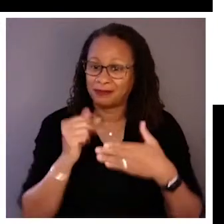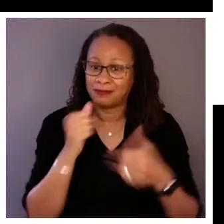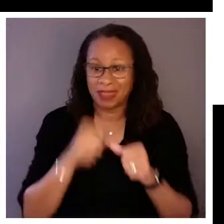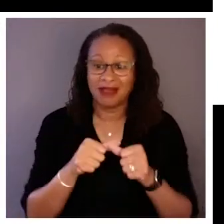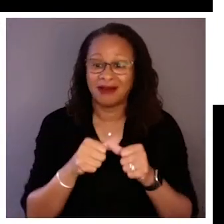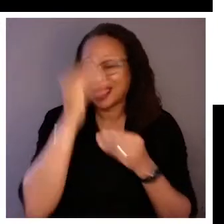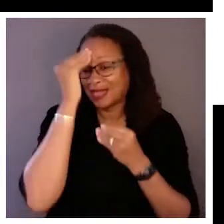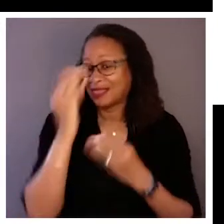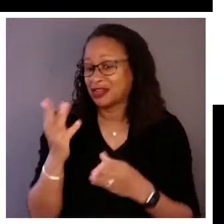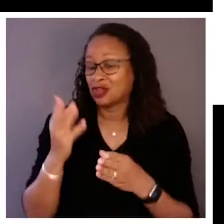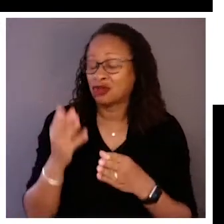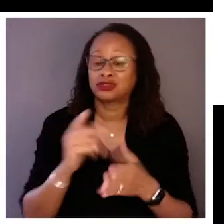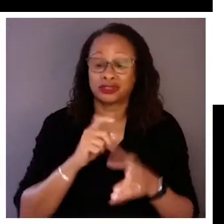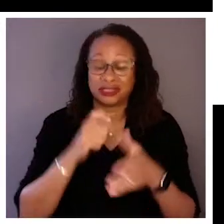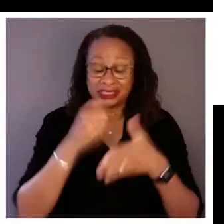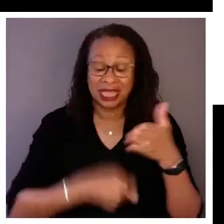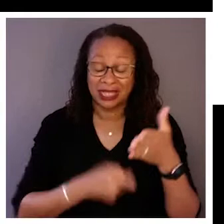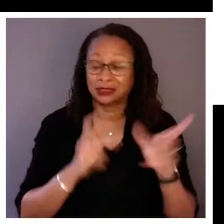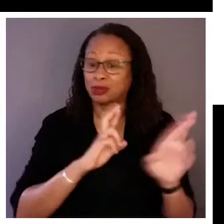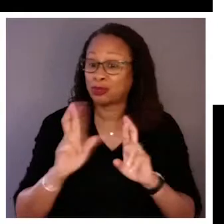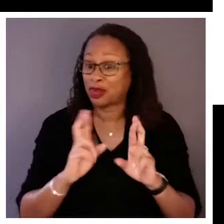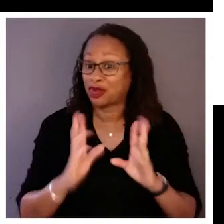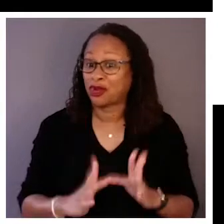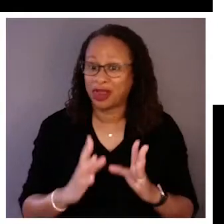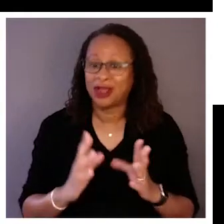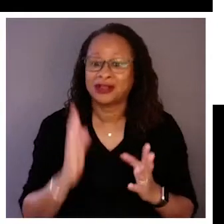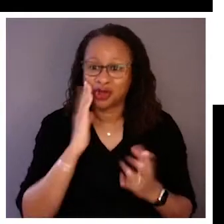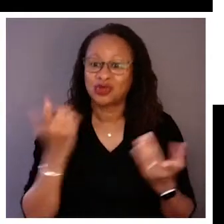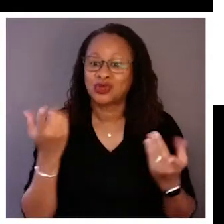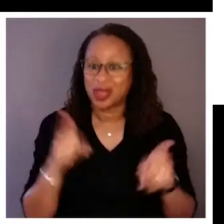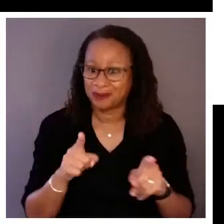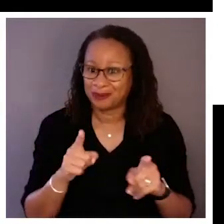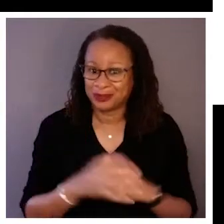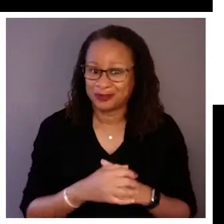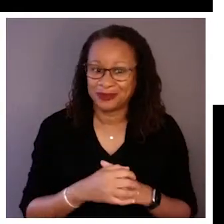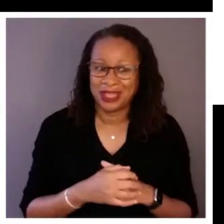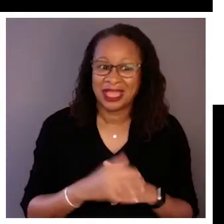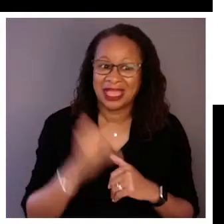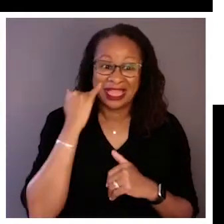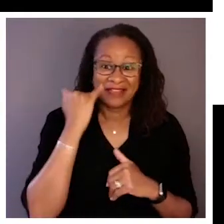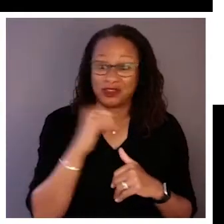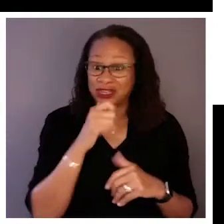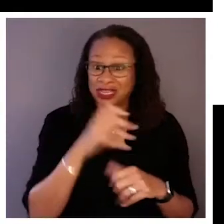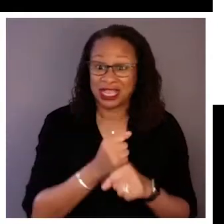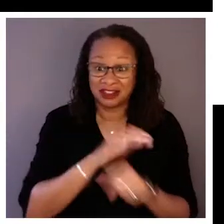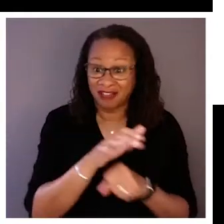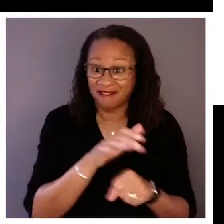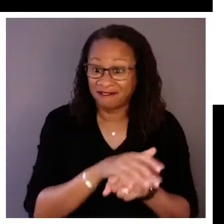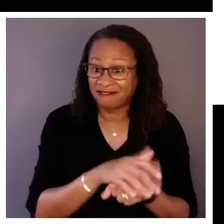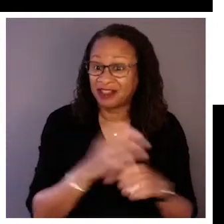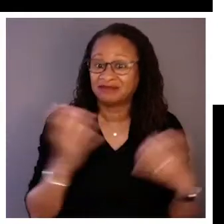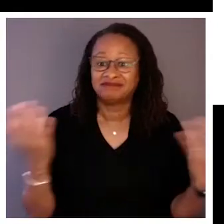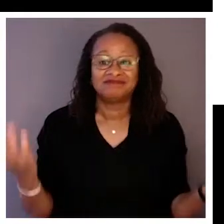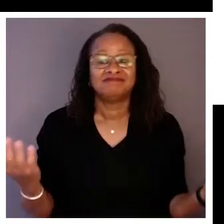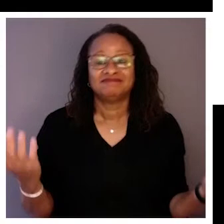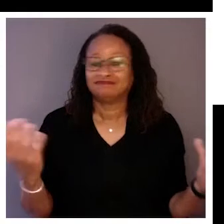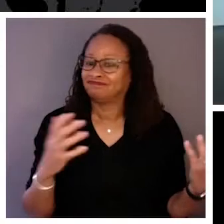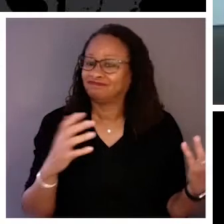If you didn't get enough, they'll give you some more. If you were overpaid, don't worry about it. They're not going to ask you to pay it